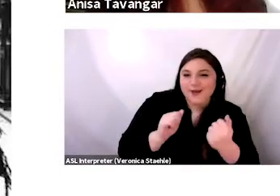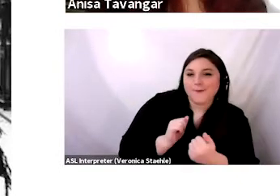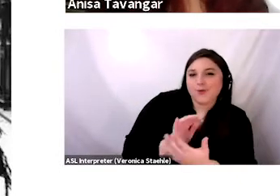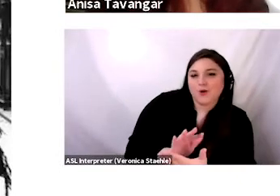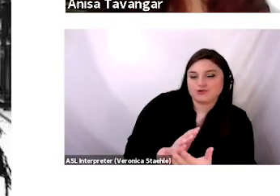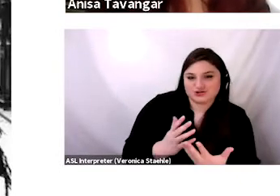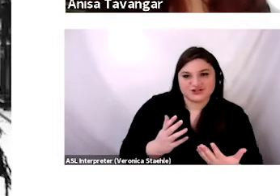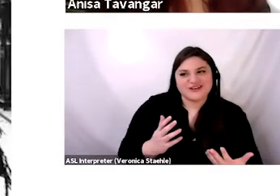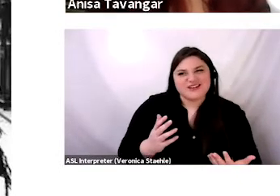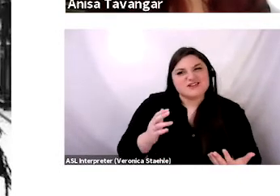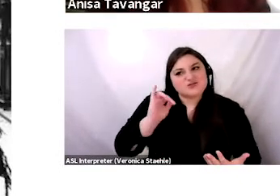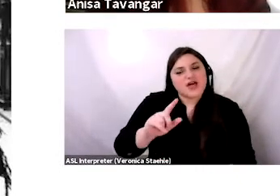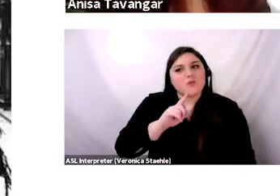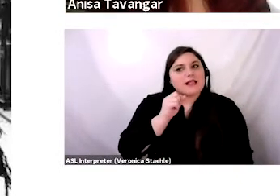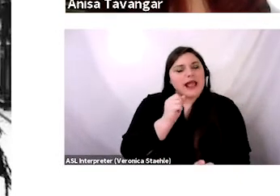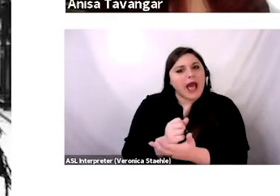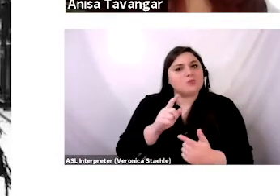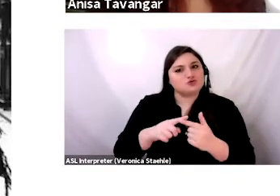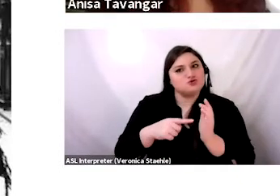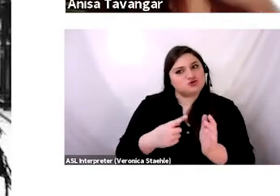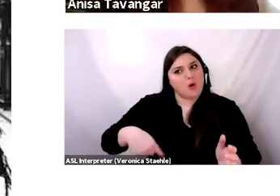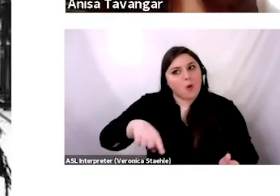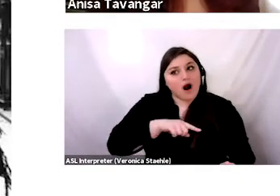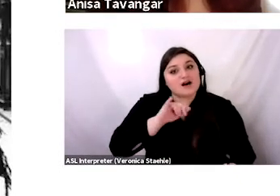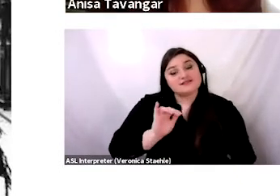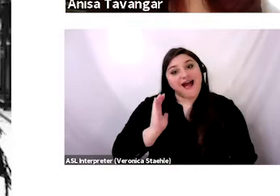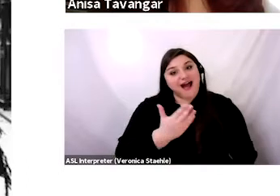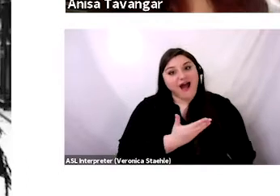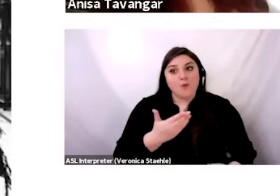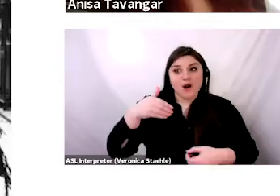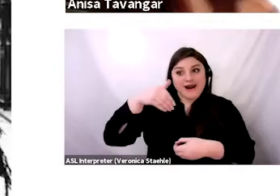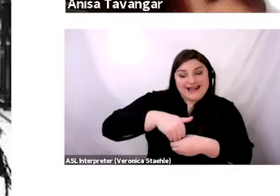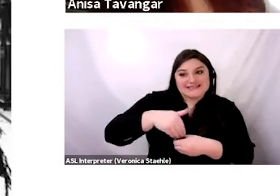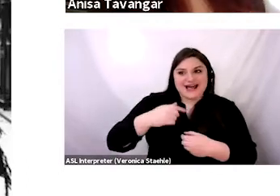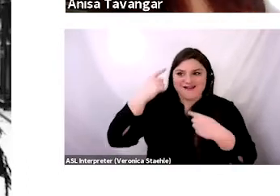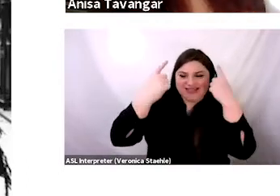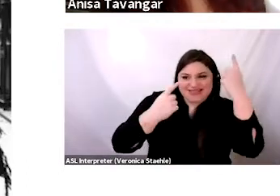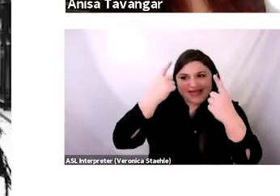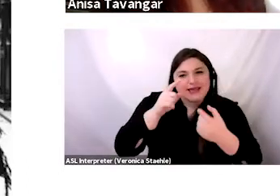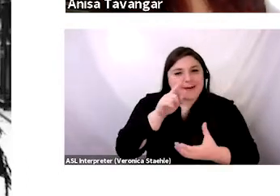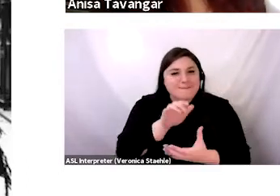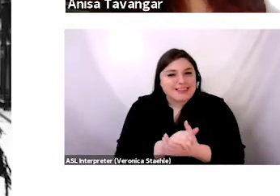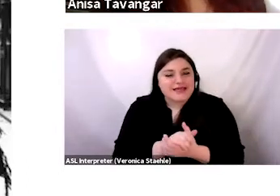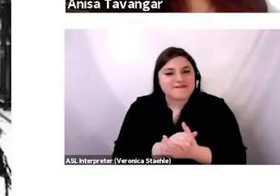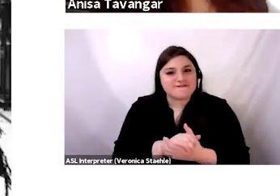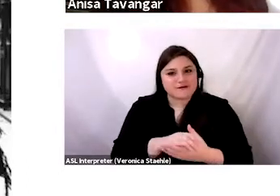we present ourselves and the way that we express and seek beauty can be reflective of these